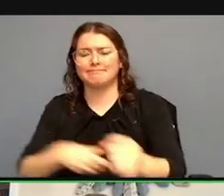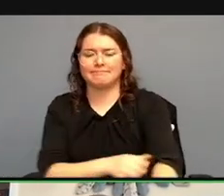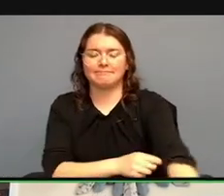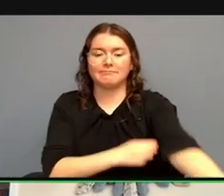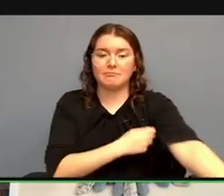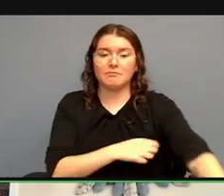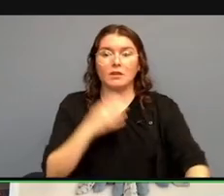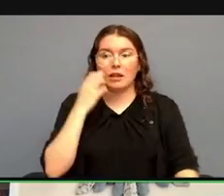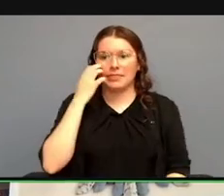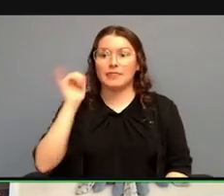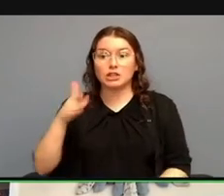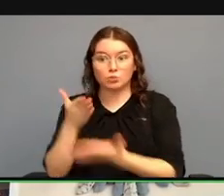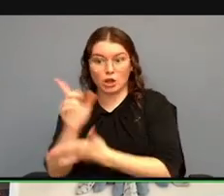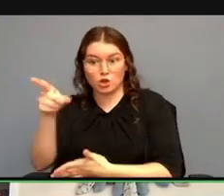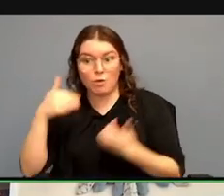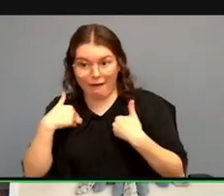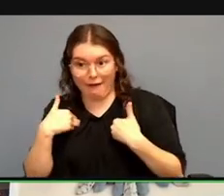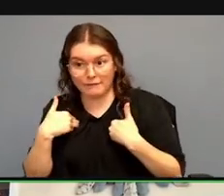that is a right you have.